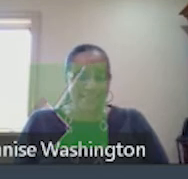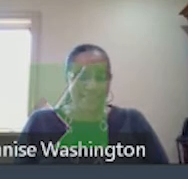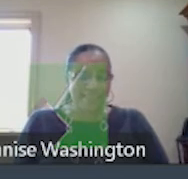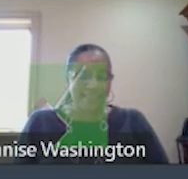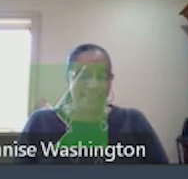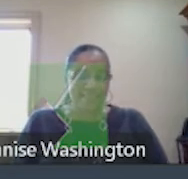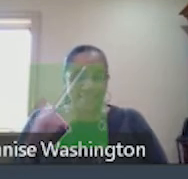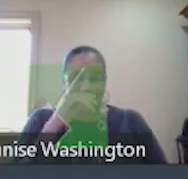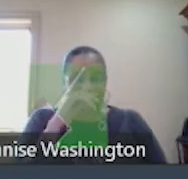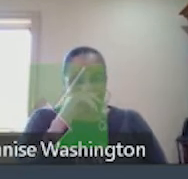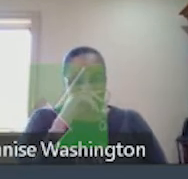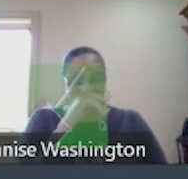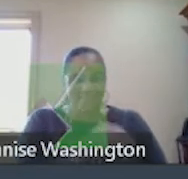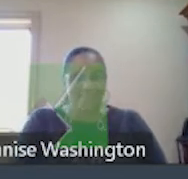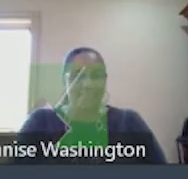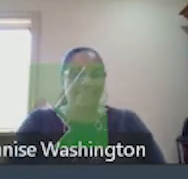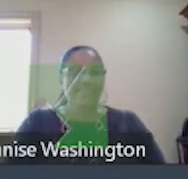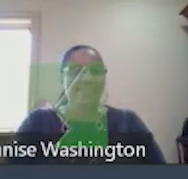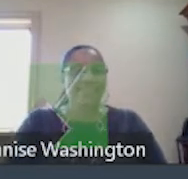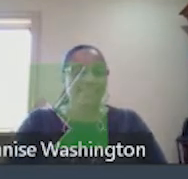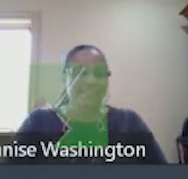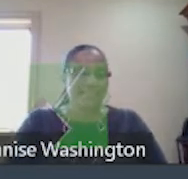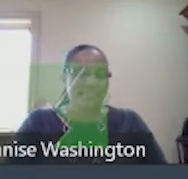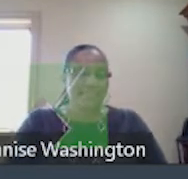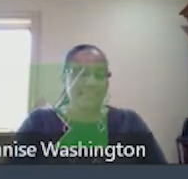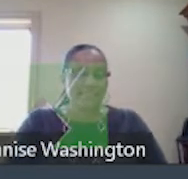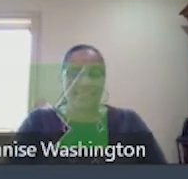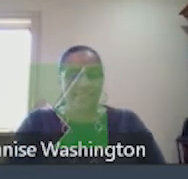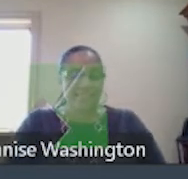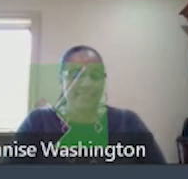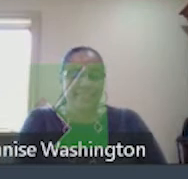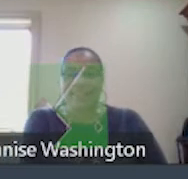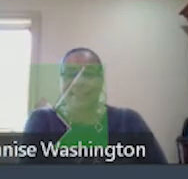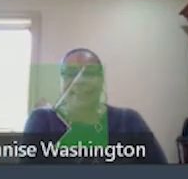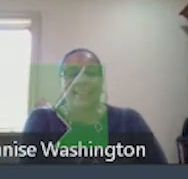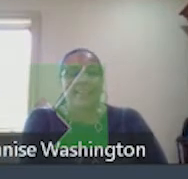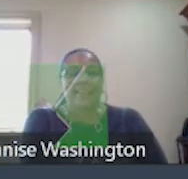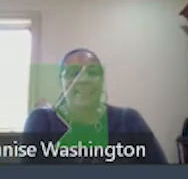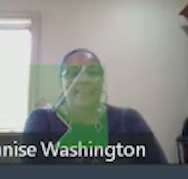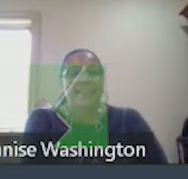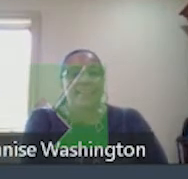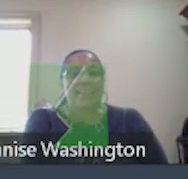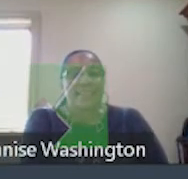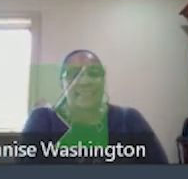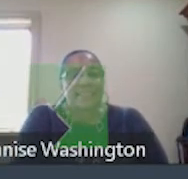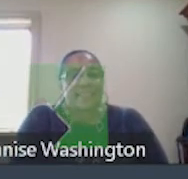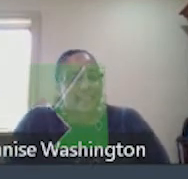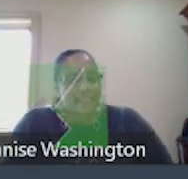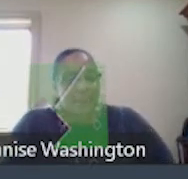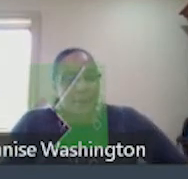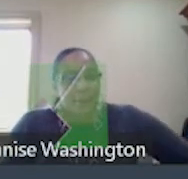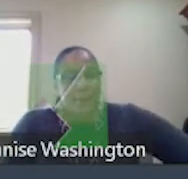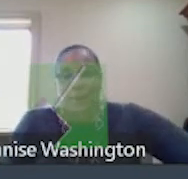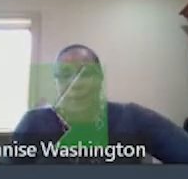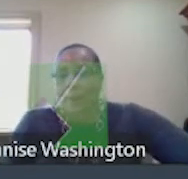time around on the preliminary plan, and they are in support, and those letters are in the record. And this will allow us to go to the next step, which is the detailed site